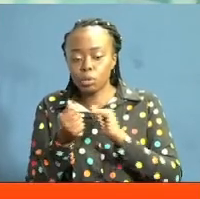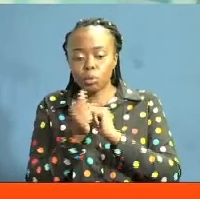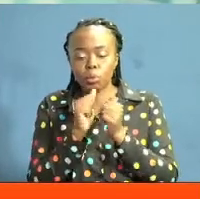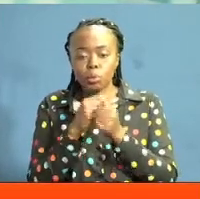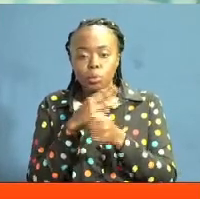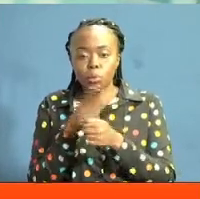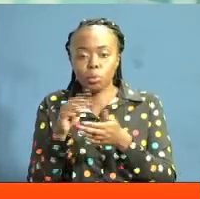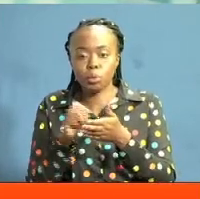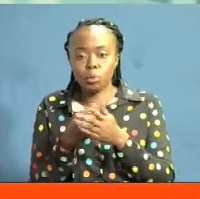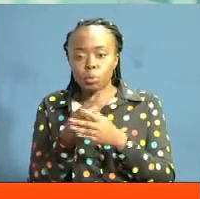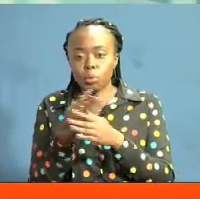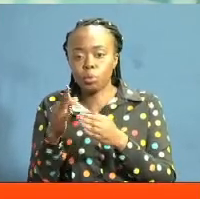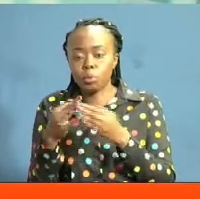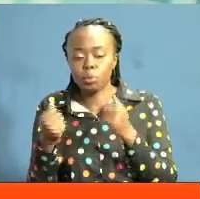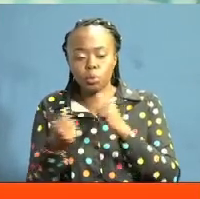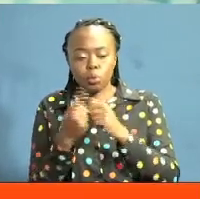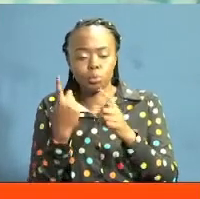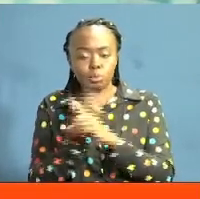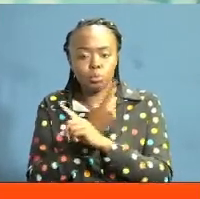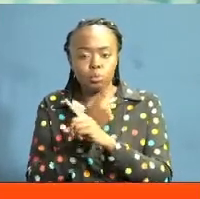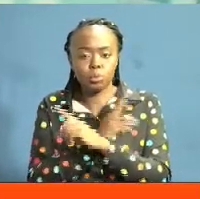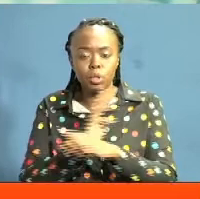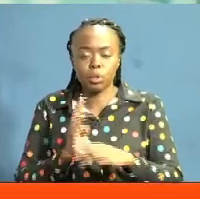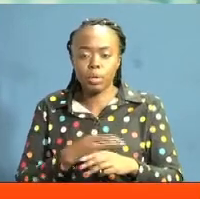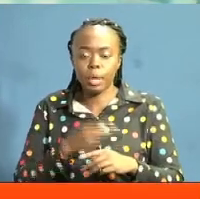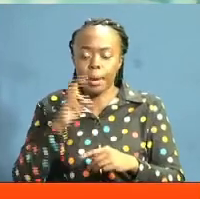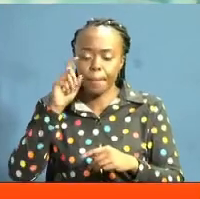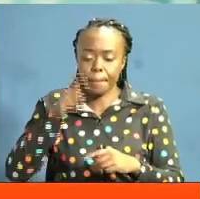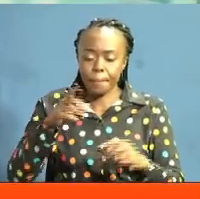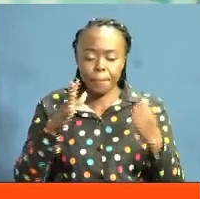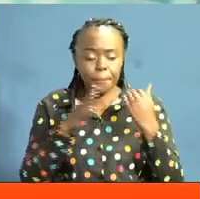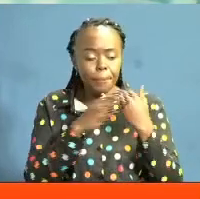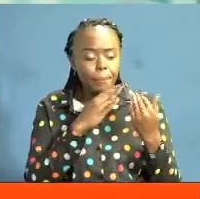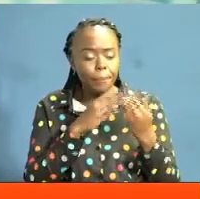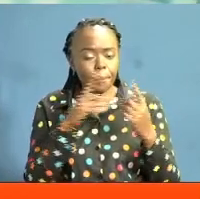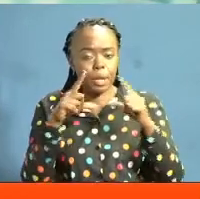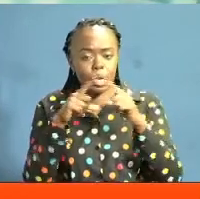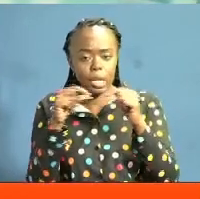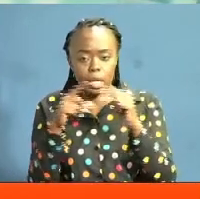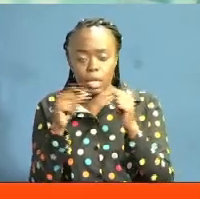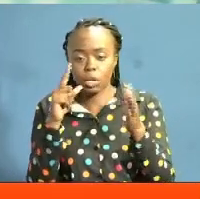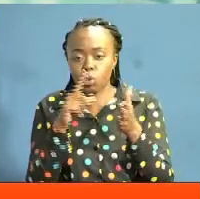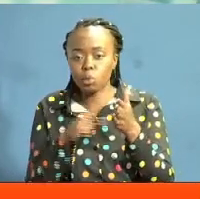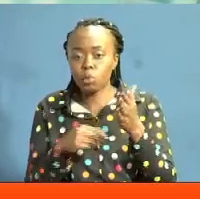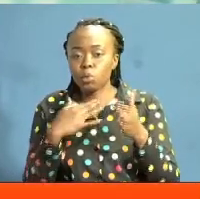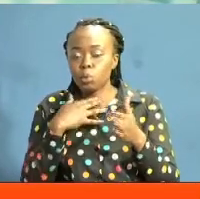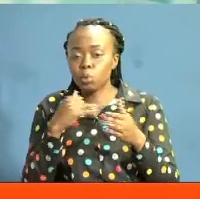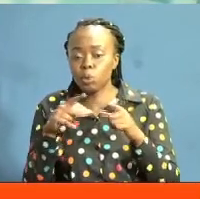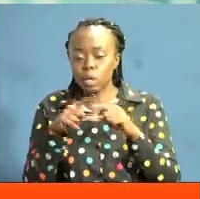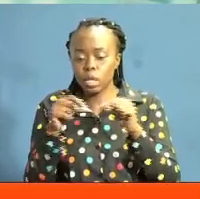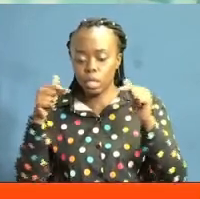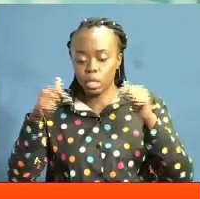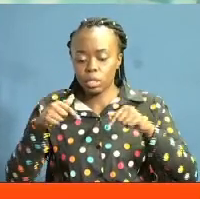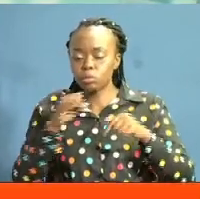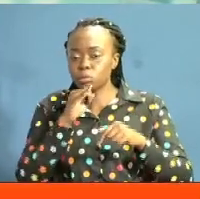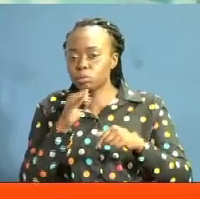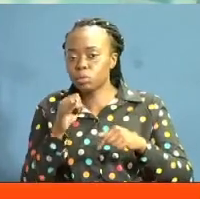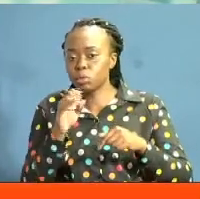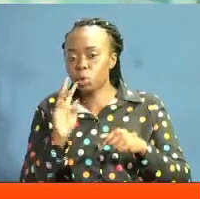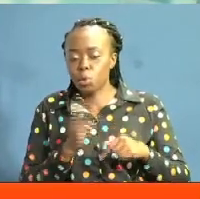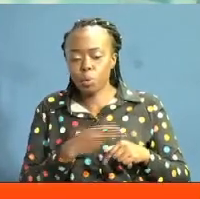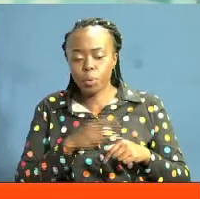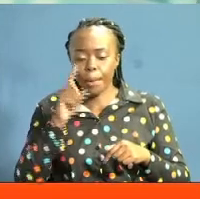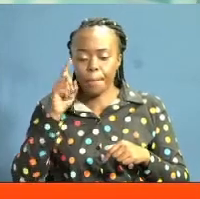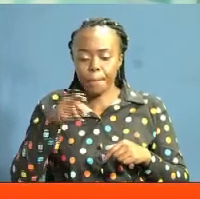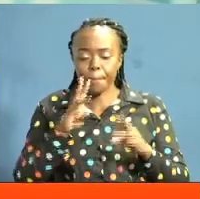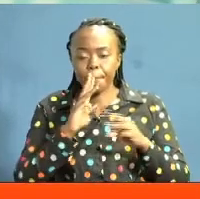at that level of being different, we must be very careful with our words. What I want to throw out today is we must